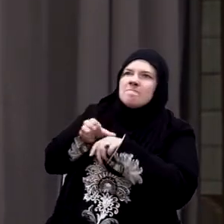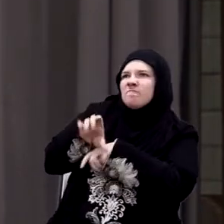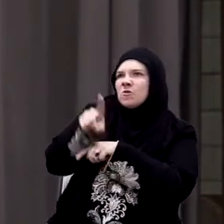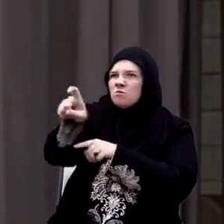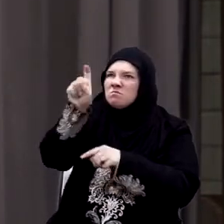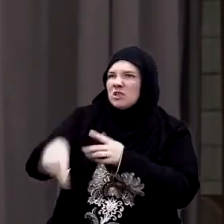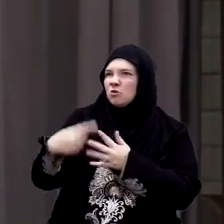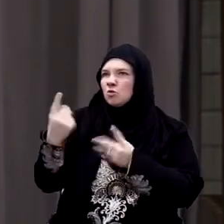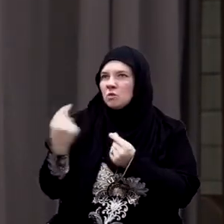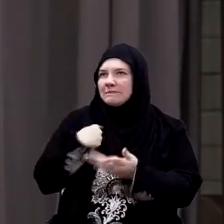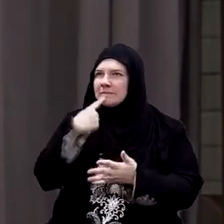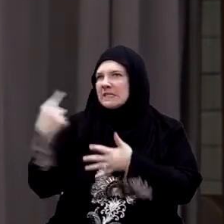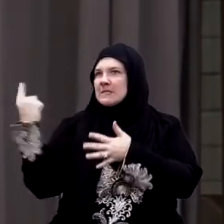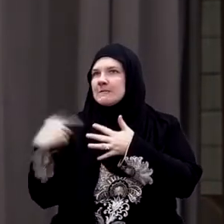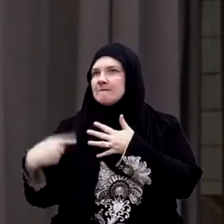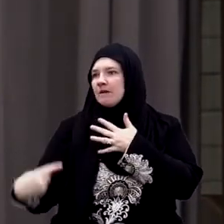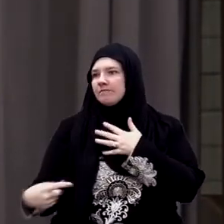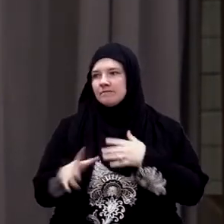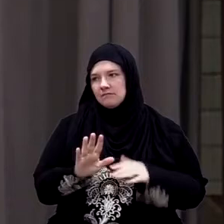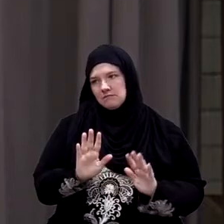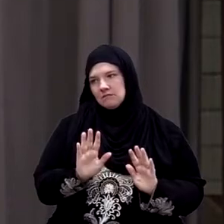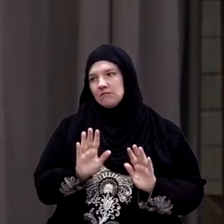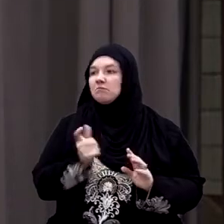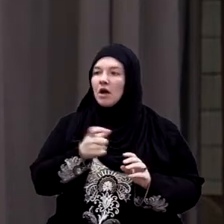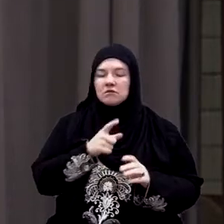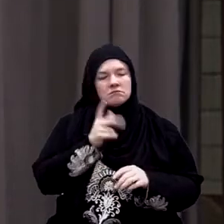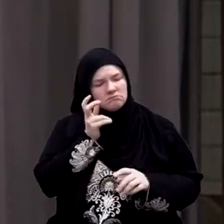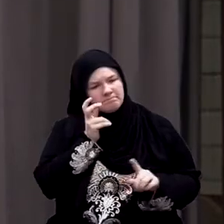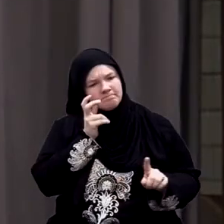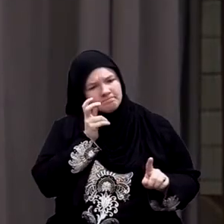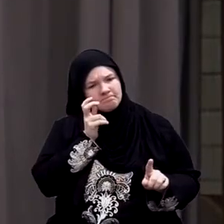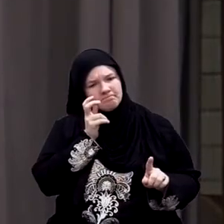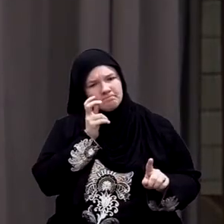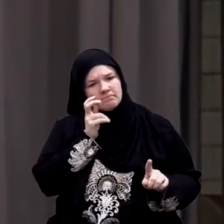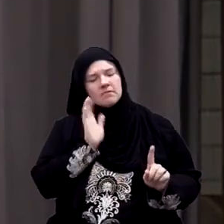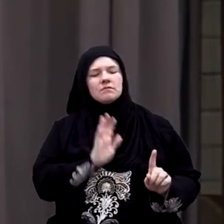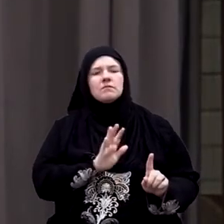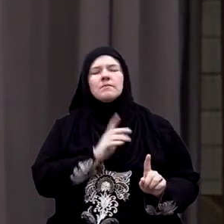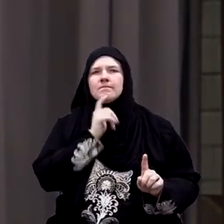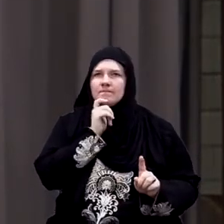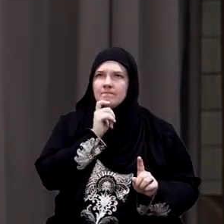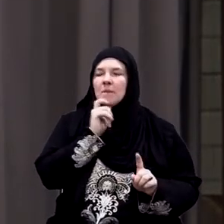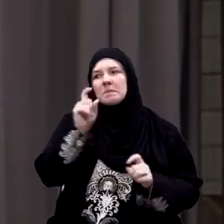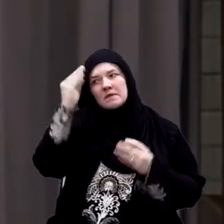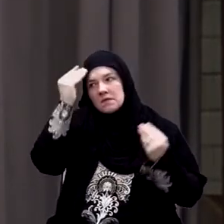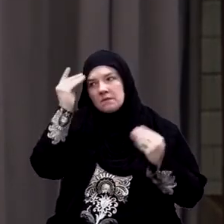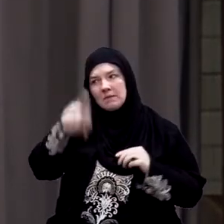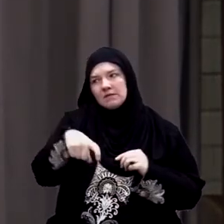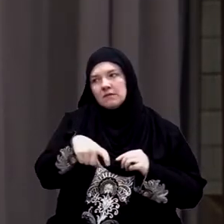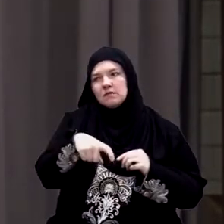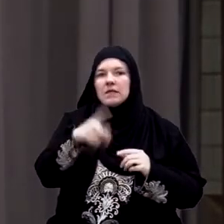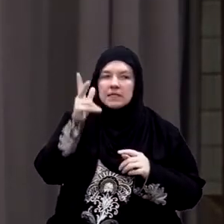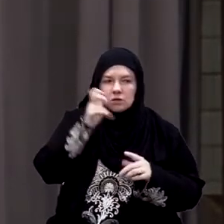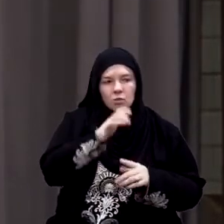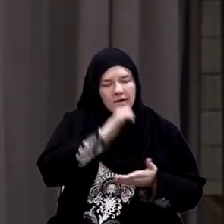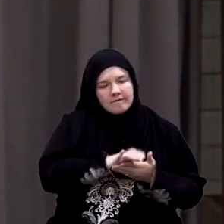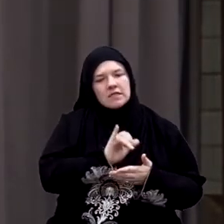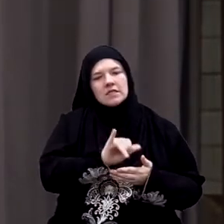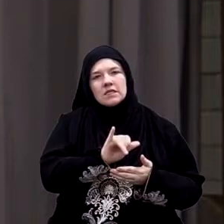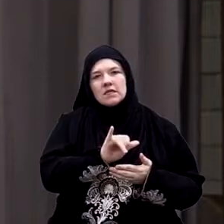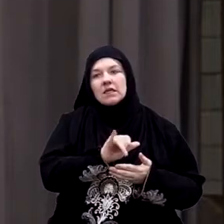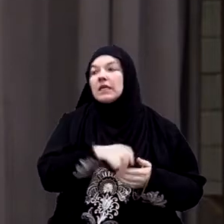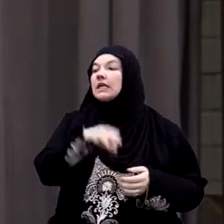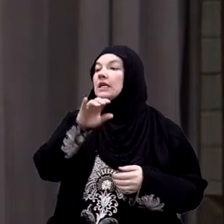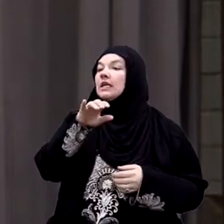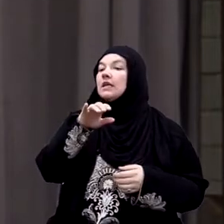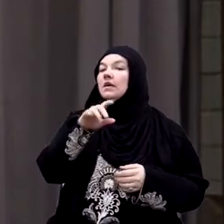to follow her opinion. Why? Because he doesn't see it. He doesn't agree with it. Ibn al-Qayyim is